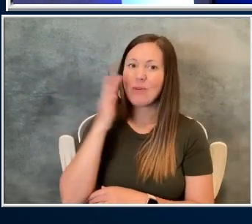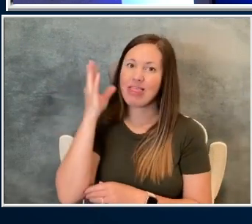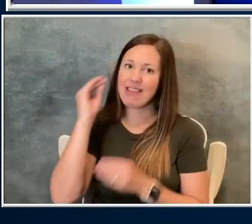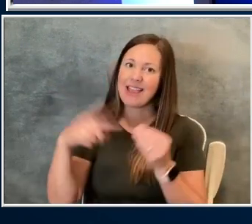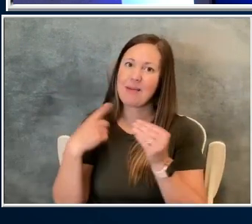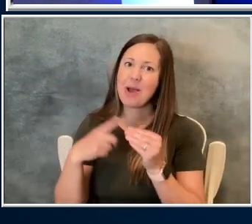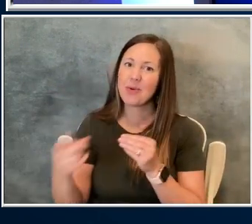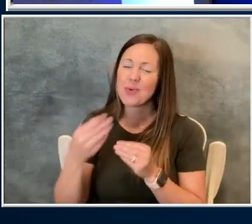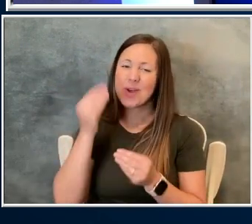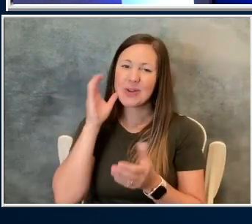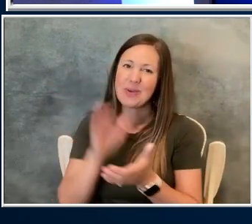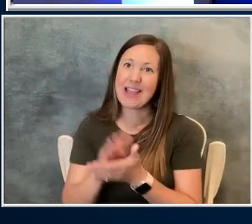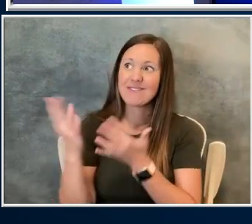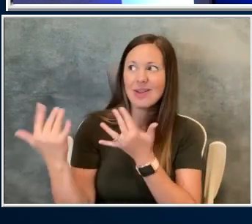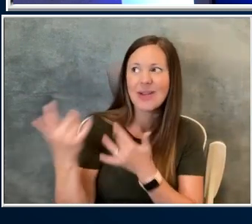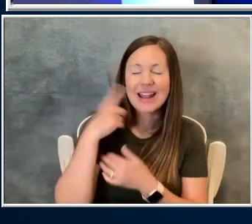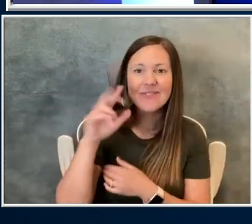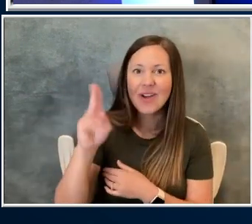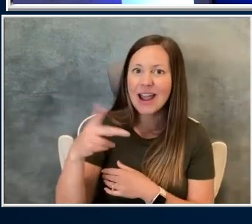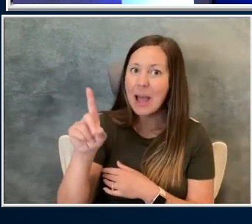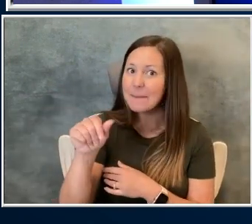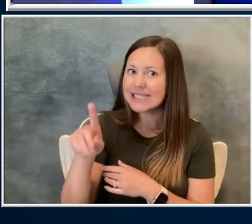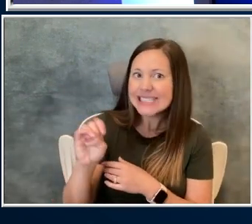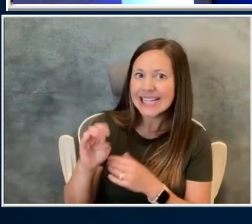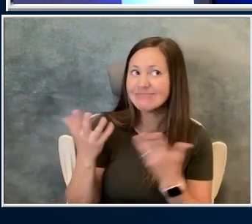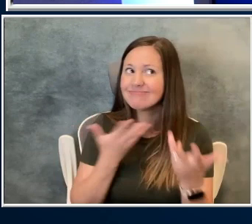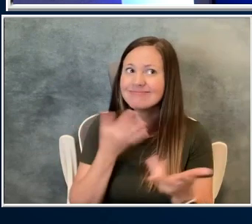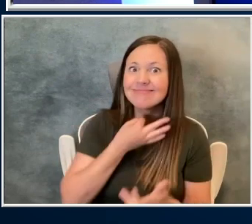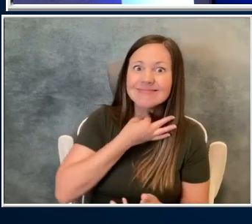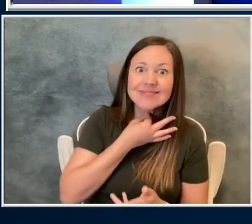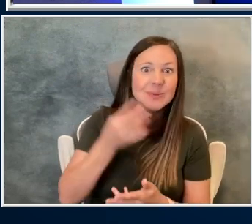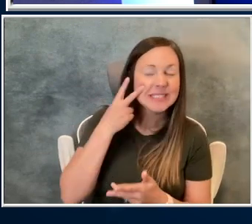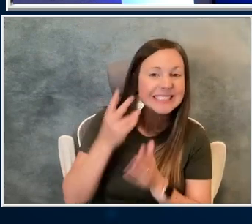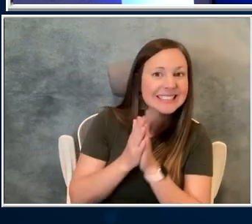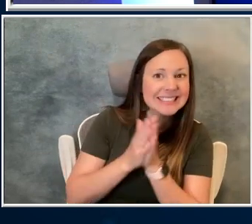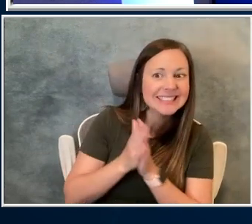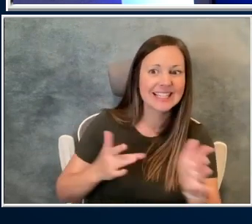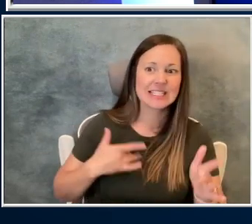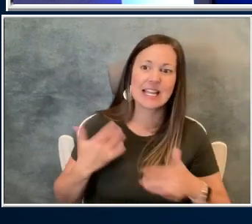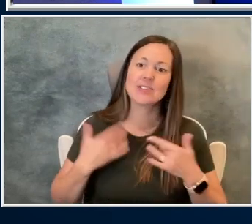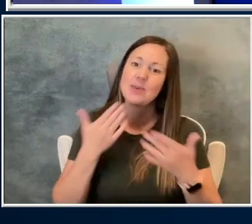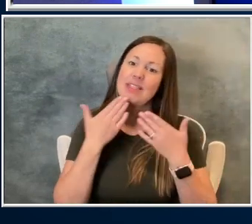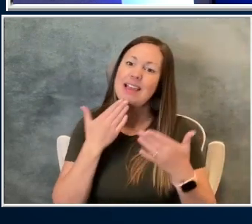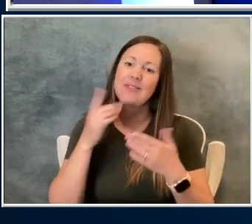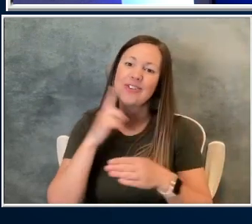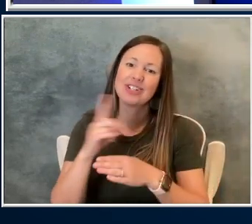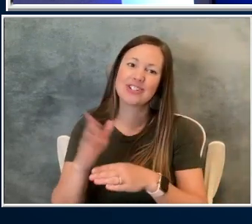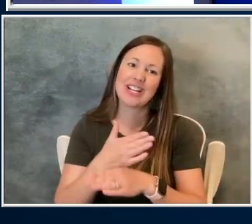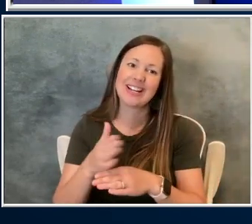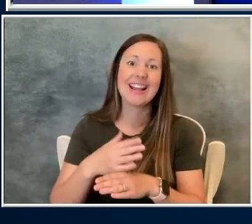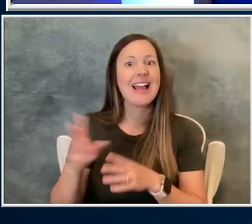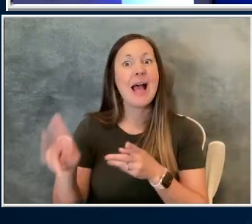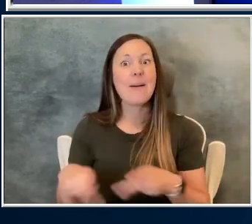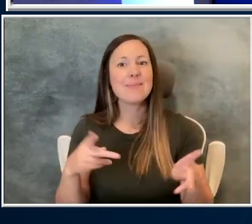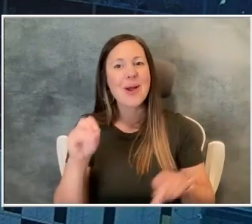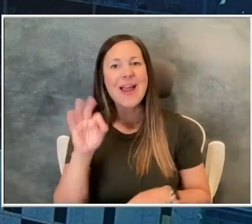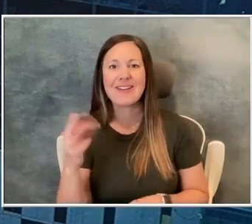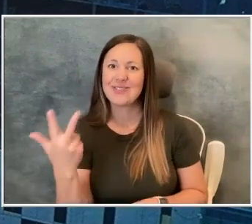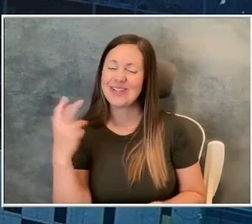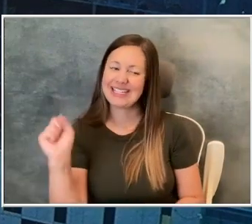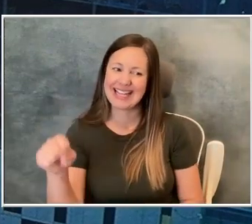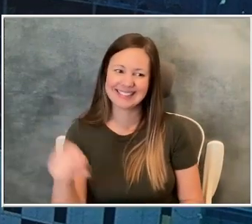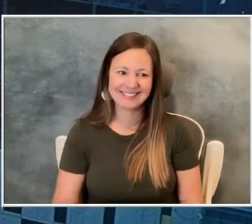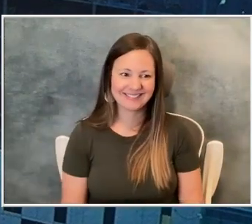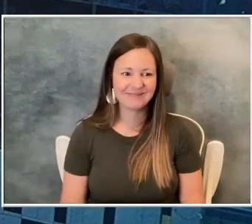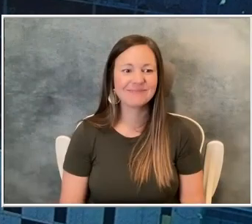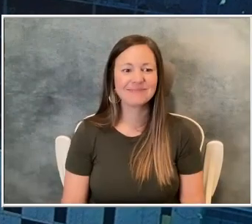will. we're very excited. So again, thank you for sharing. Party of 3. A party of 3. Let's do it. All right, before we